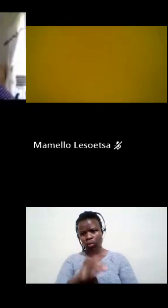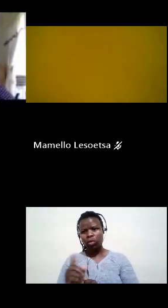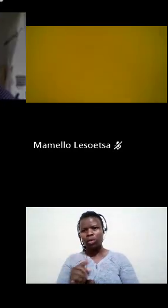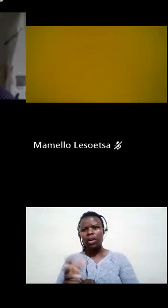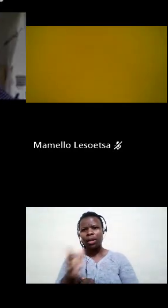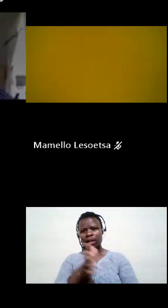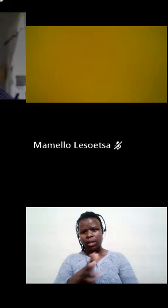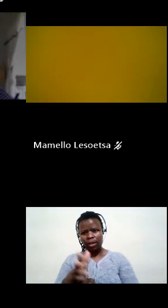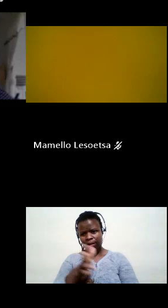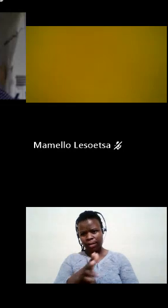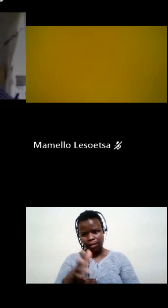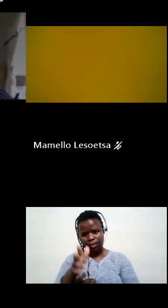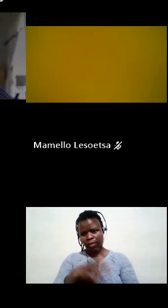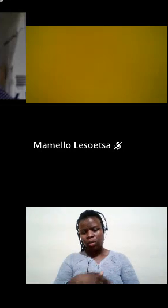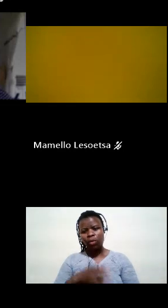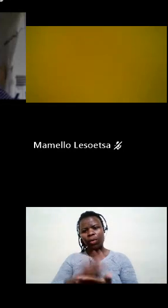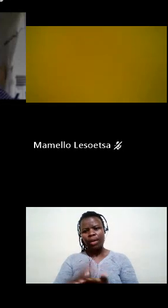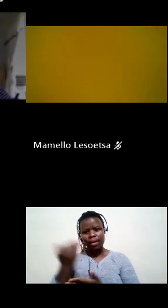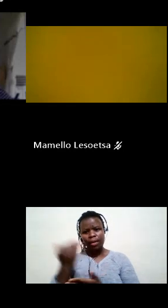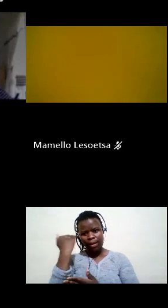experiences.